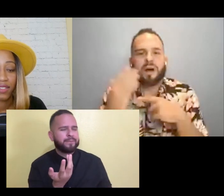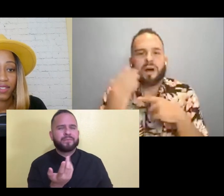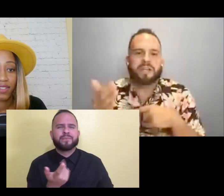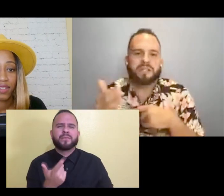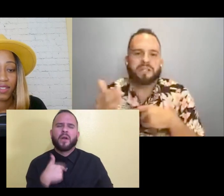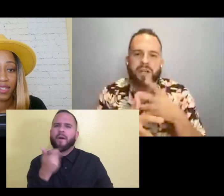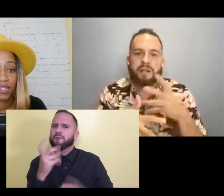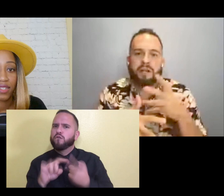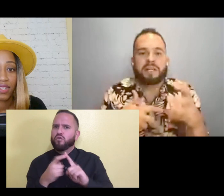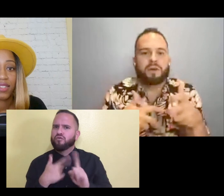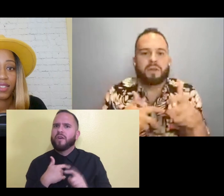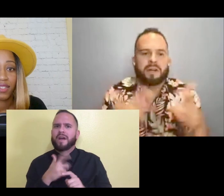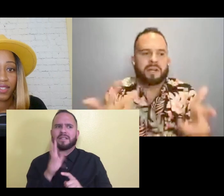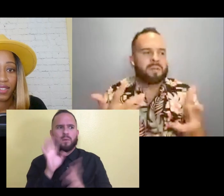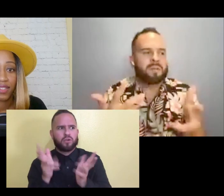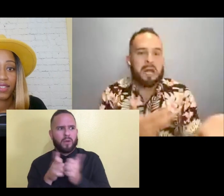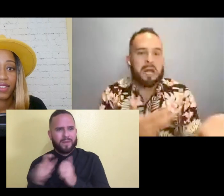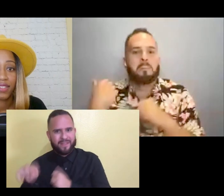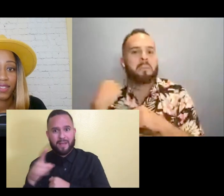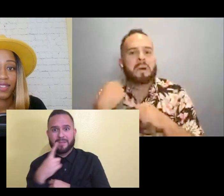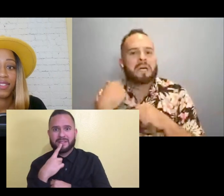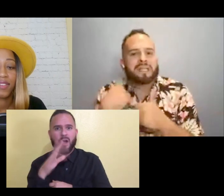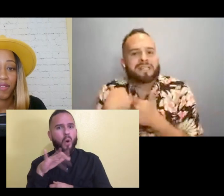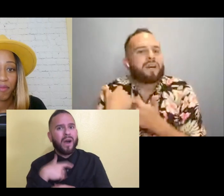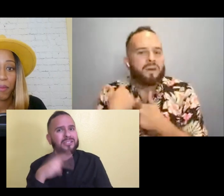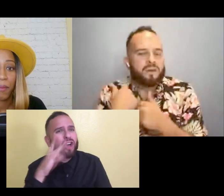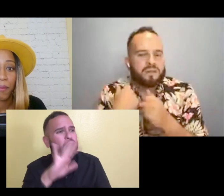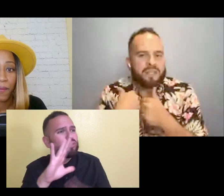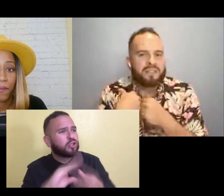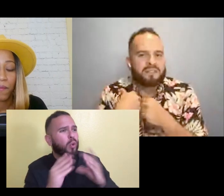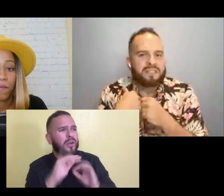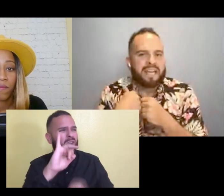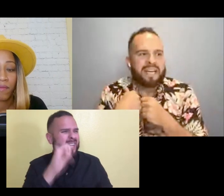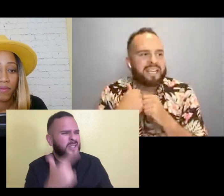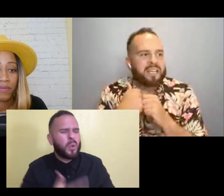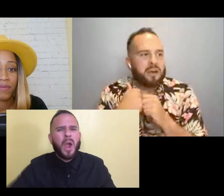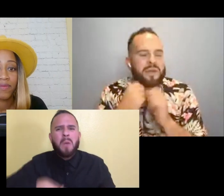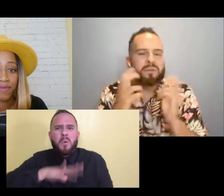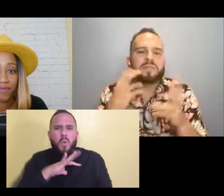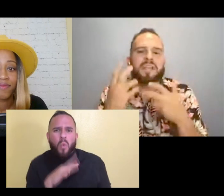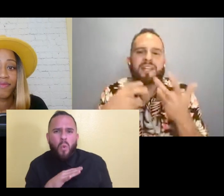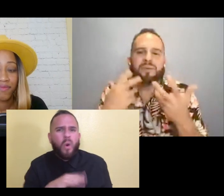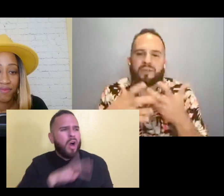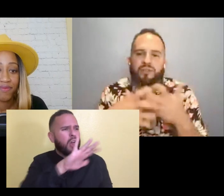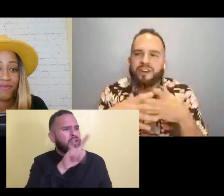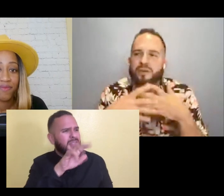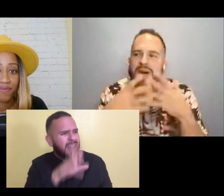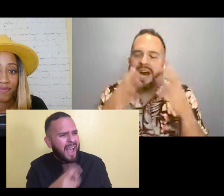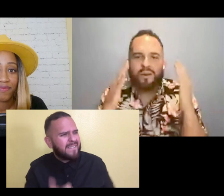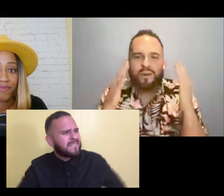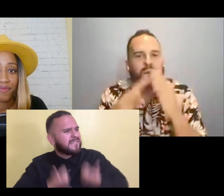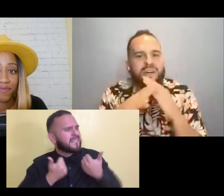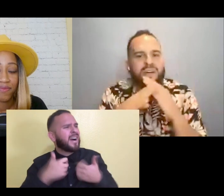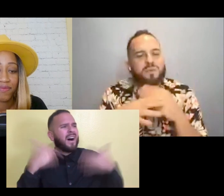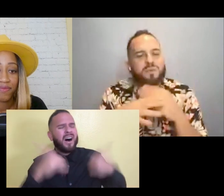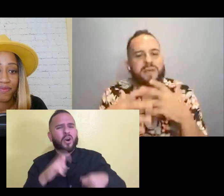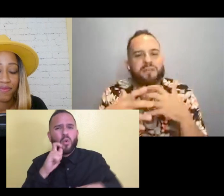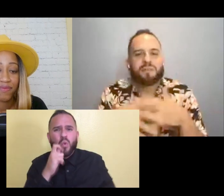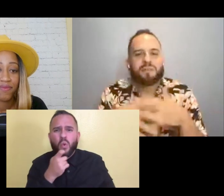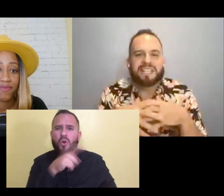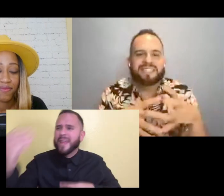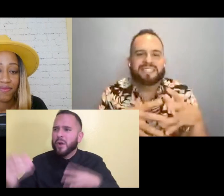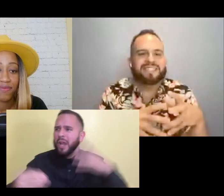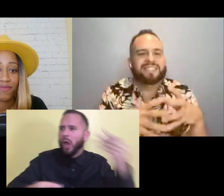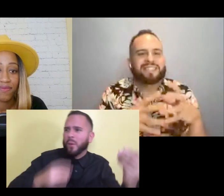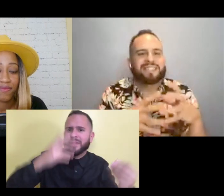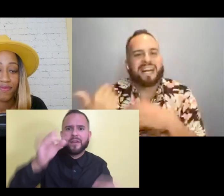Wow, you get to go here, you get to go there." And I'm like, let's go. And people say they want to travel, but I don't know what it is with the mental